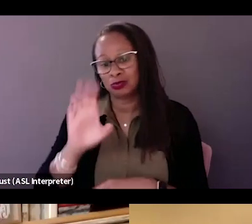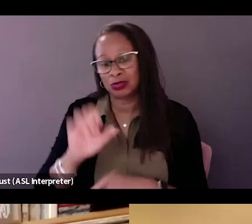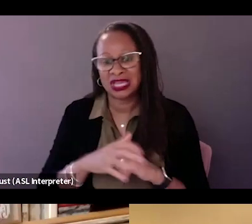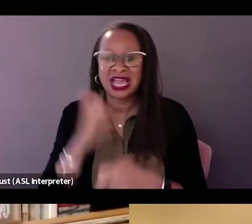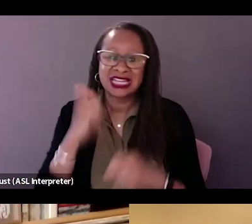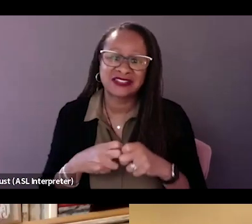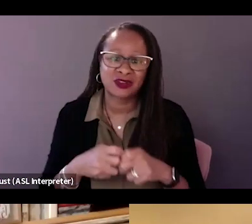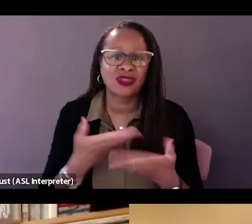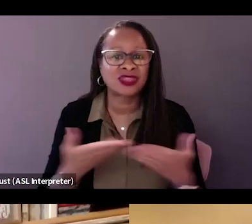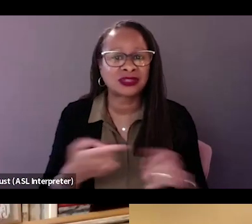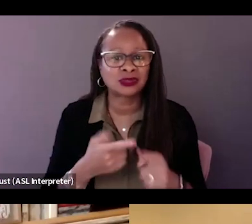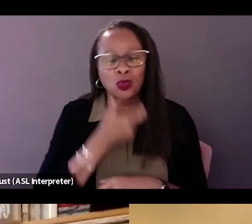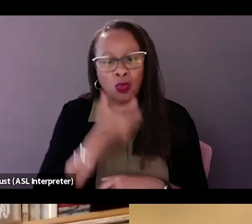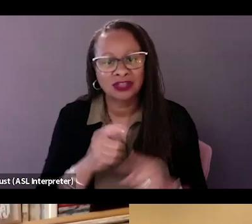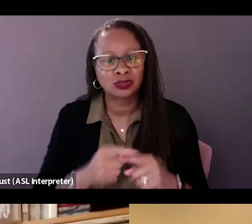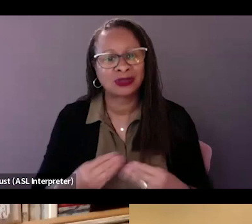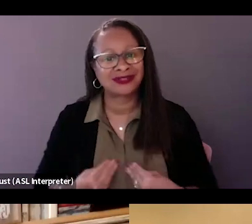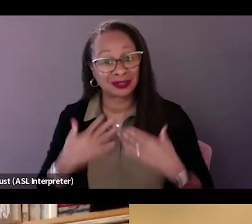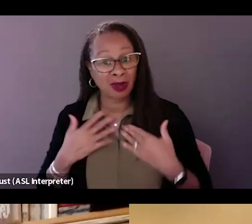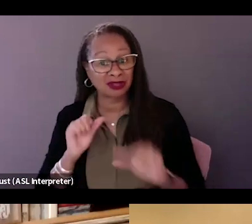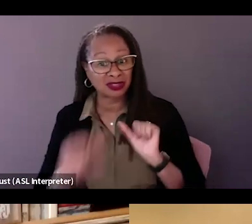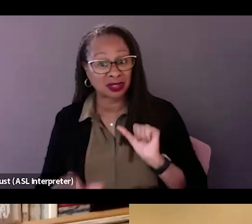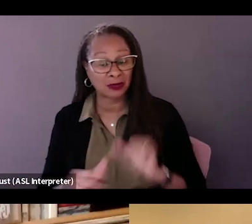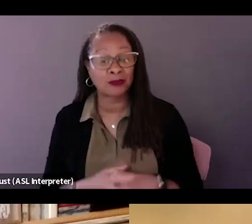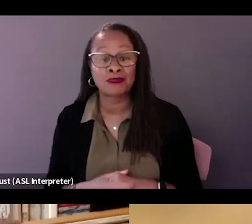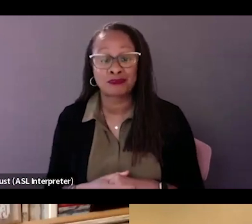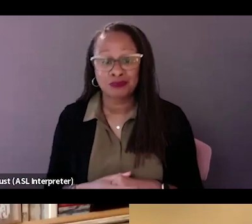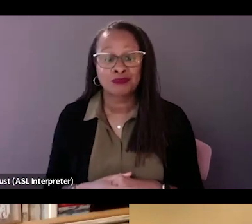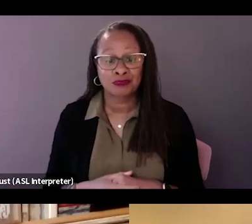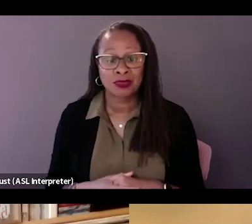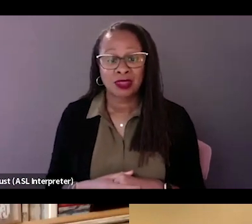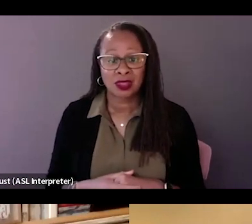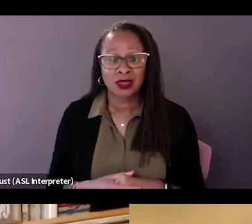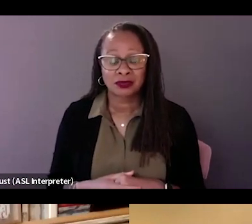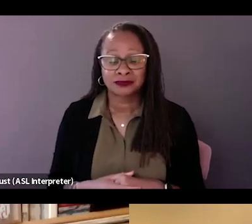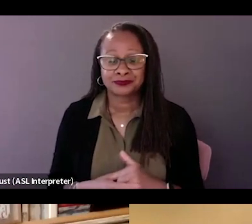difficult watch, but inspiring nonetheless, because